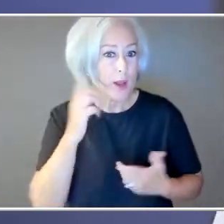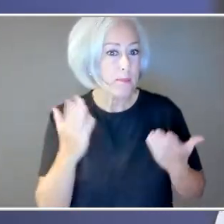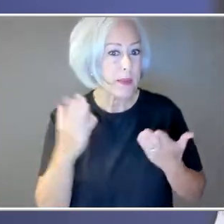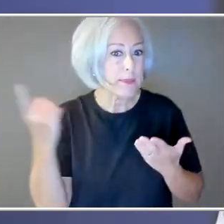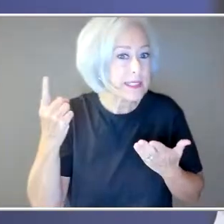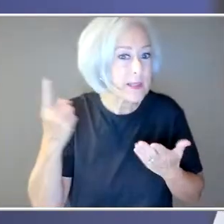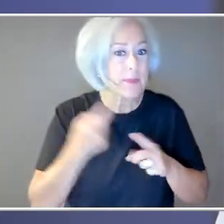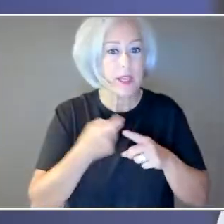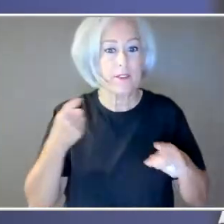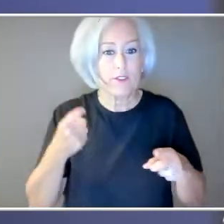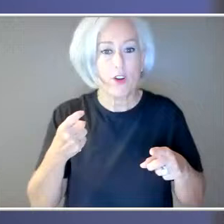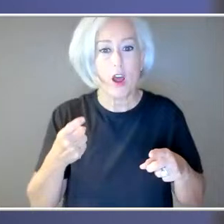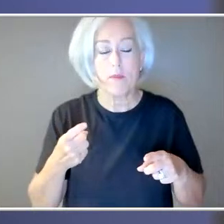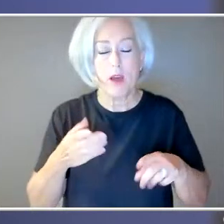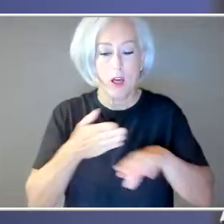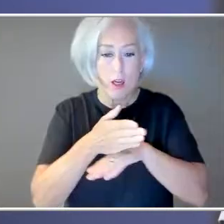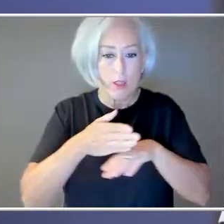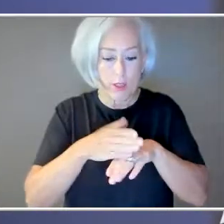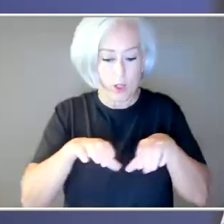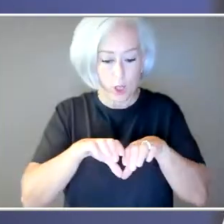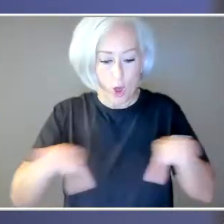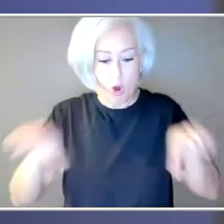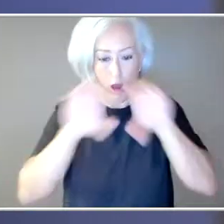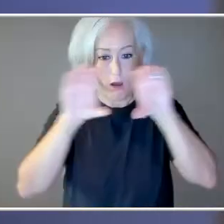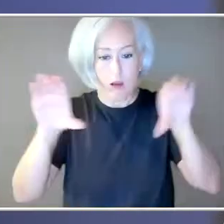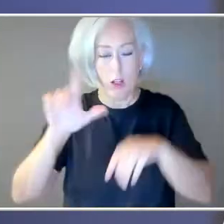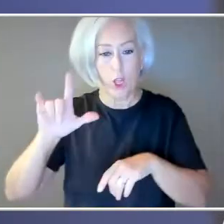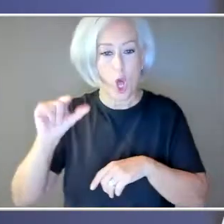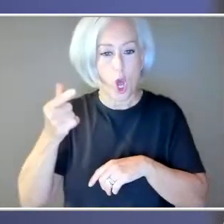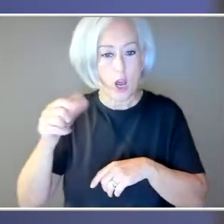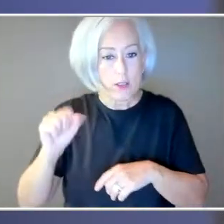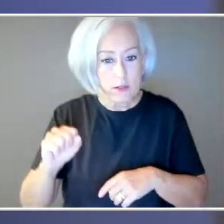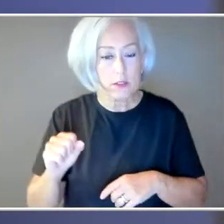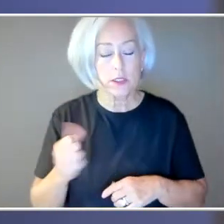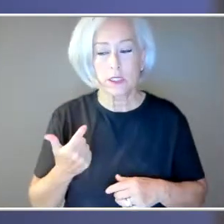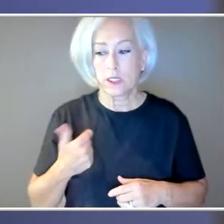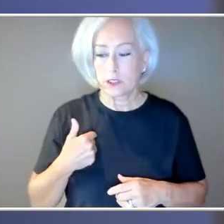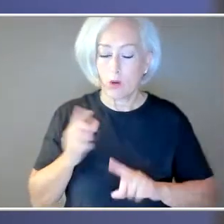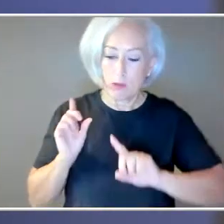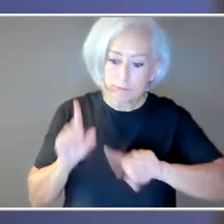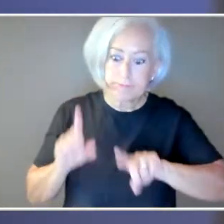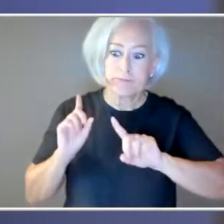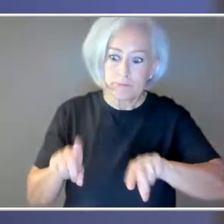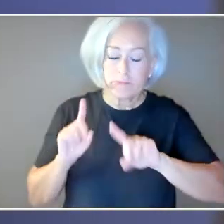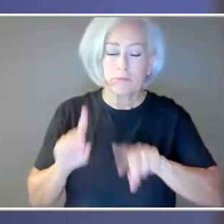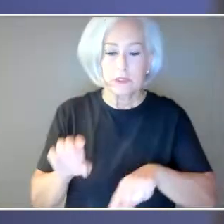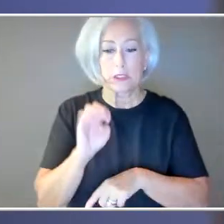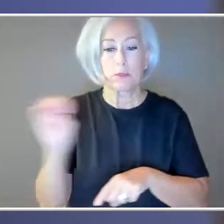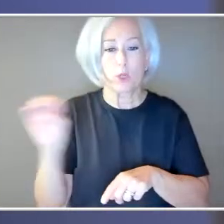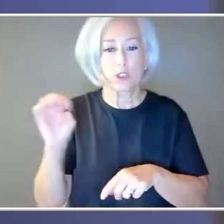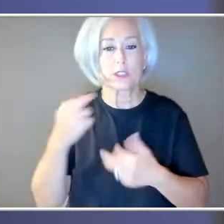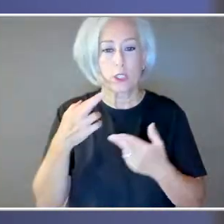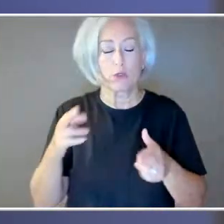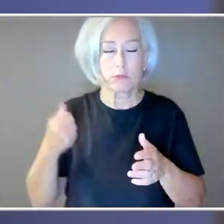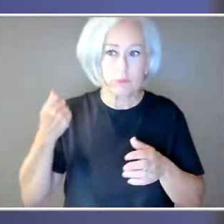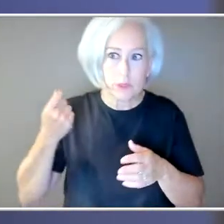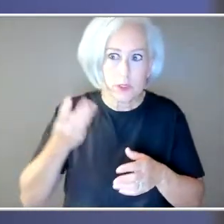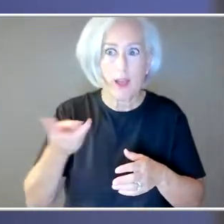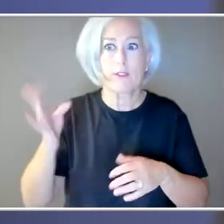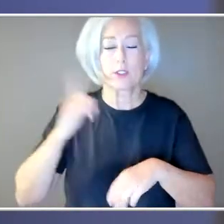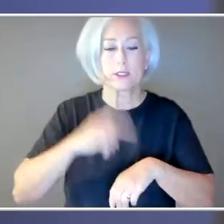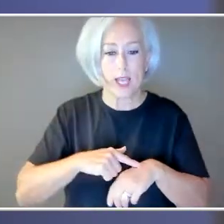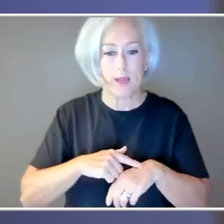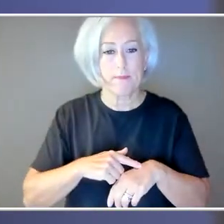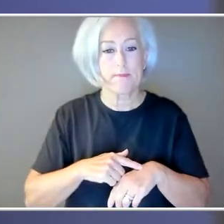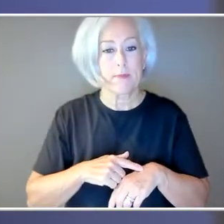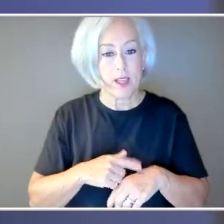cabin, you know. So I had several trips to the emergency room. Finally, my blood pressure